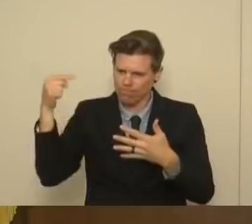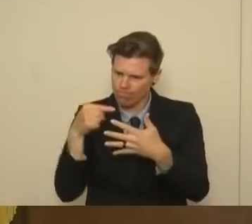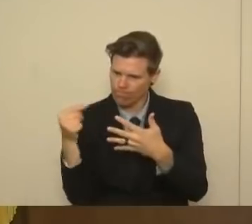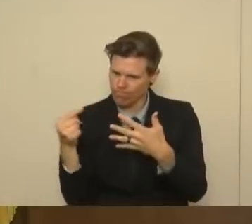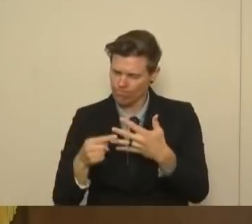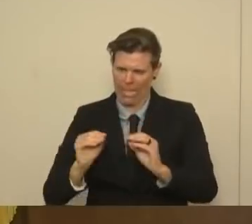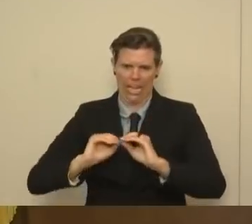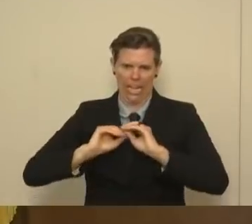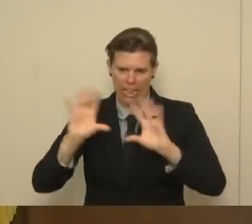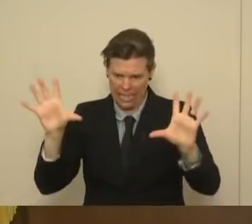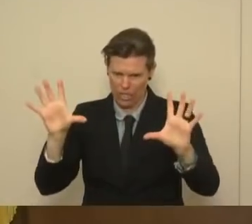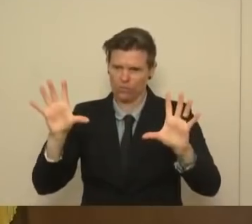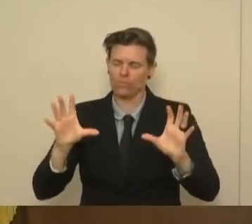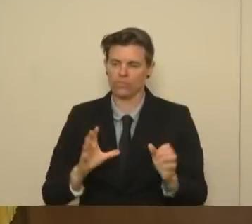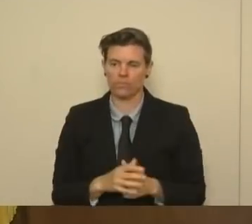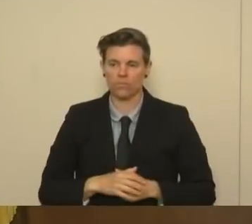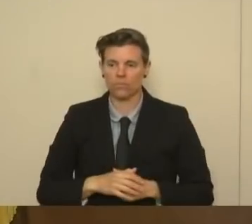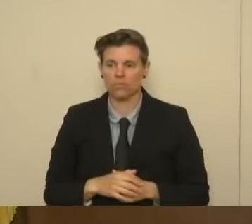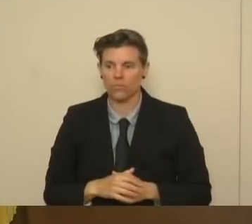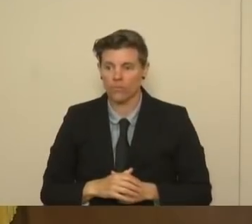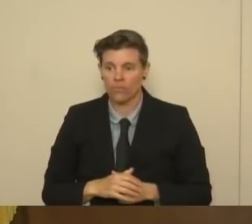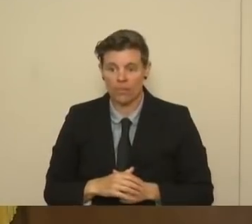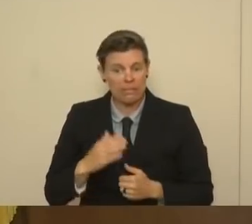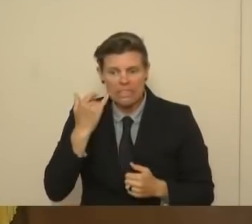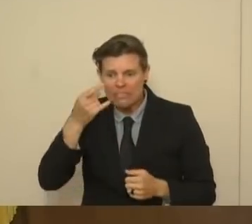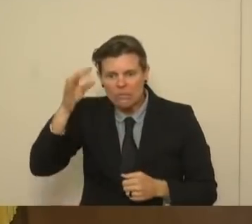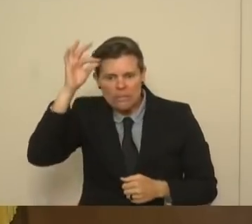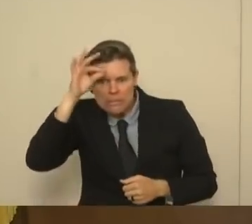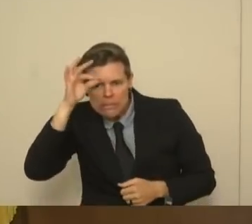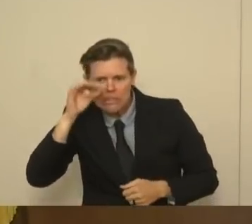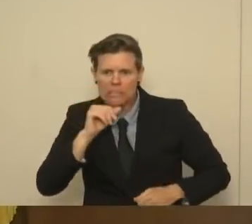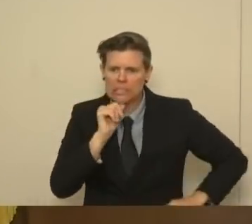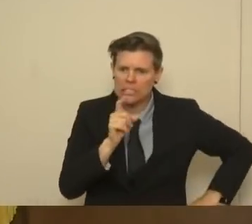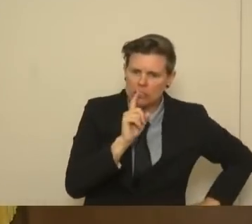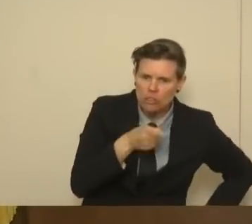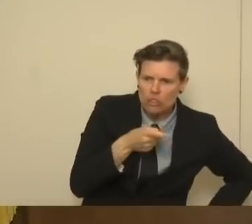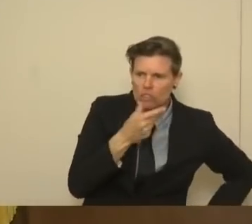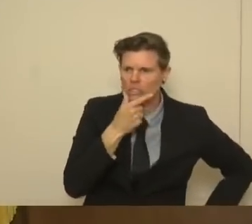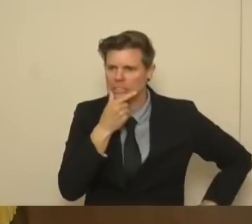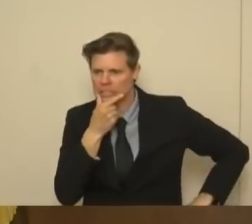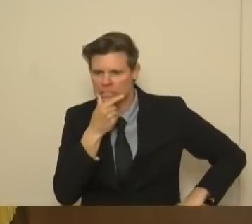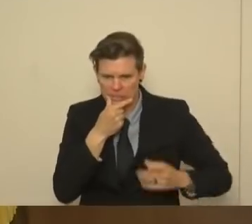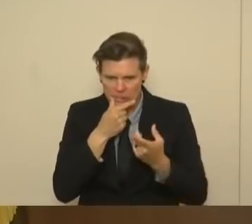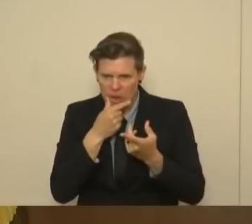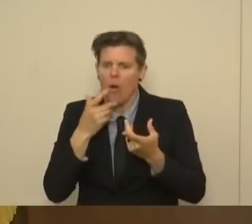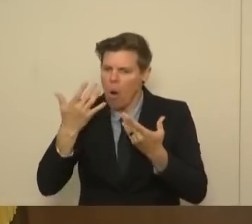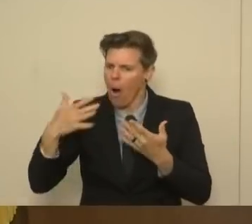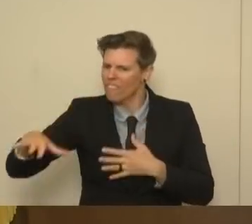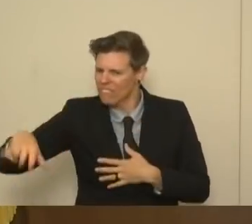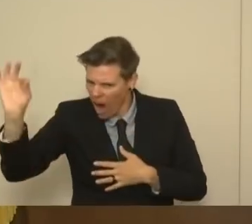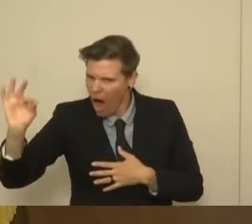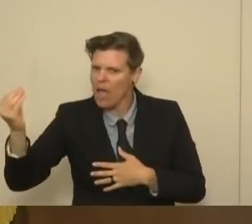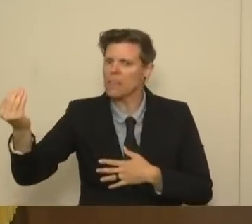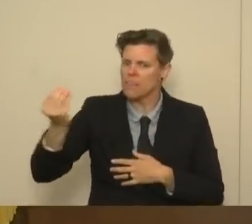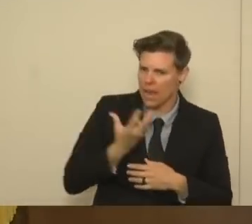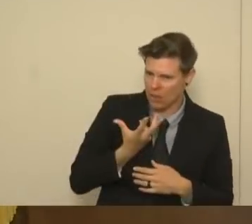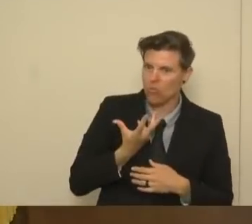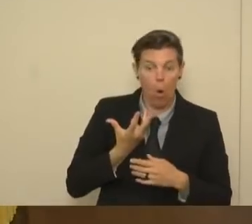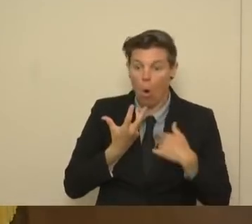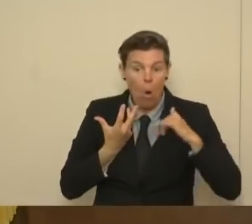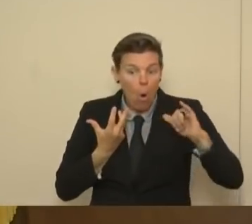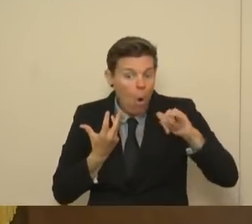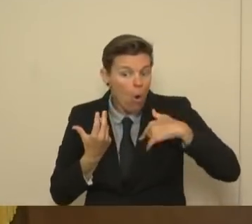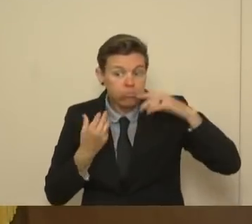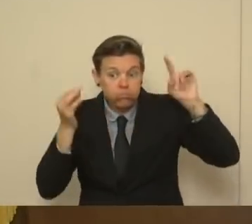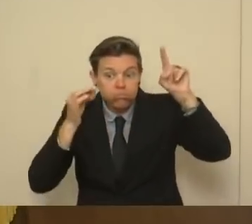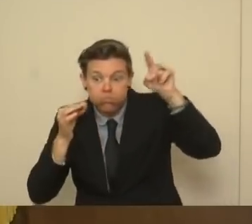it, we might not have provided that to you. Sometimes you all know things before that we do. We believe in government transparency as well. So I'm